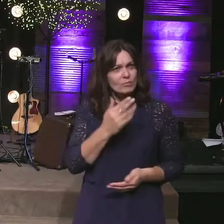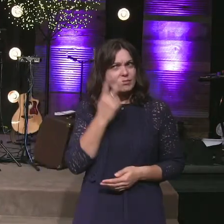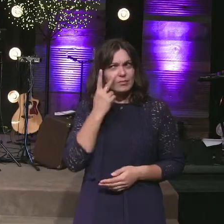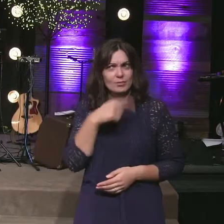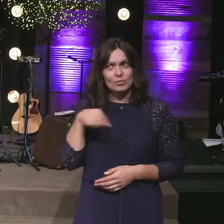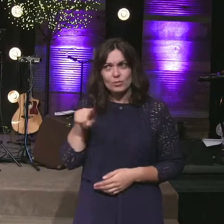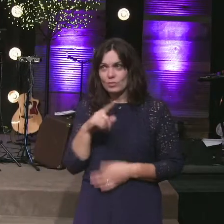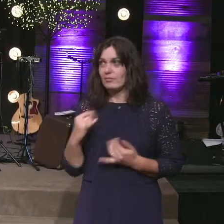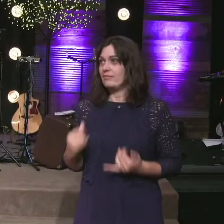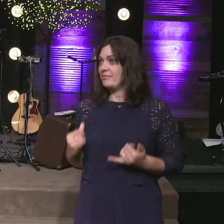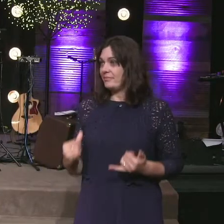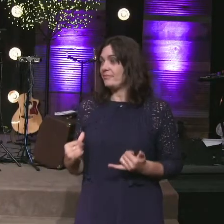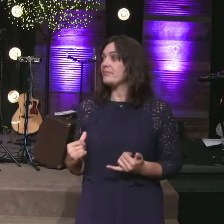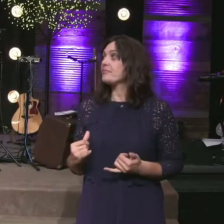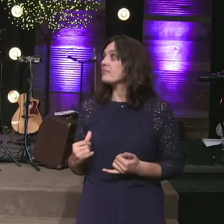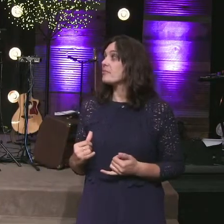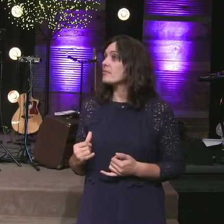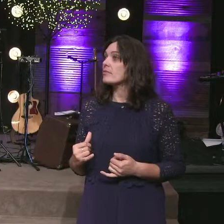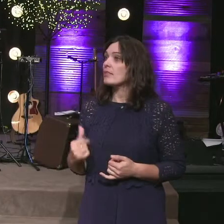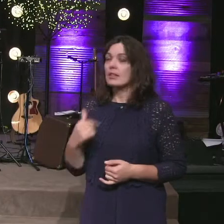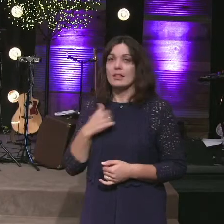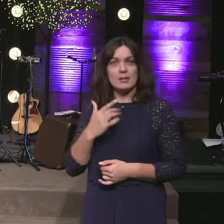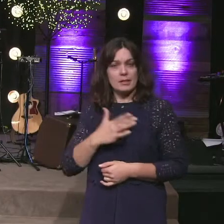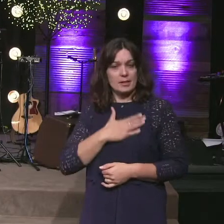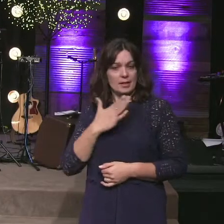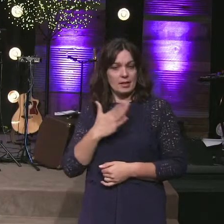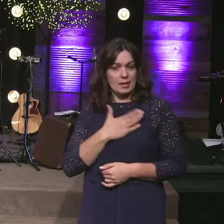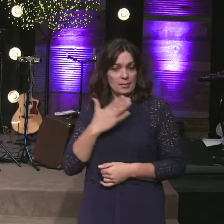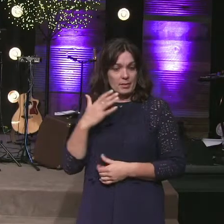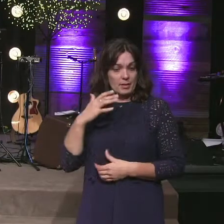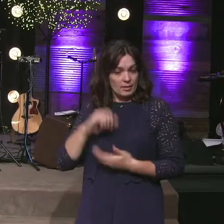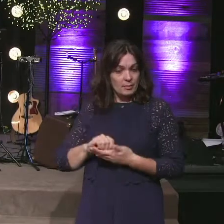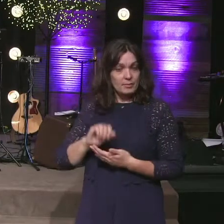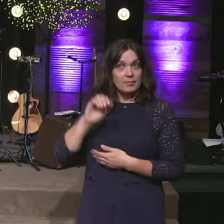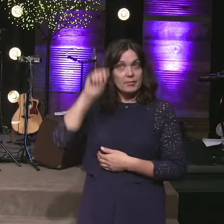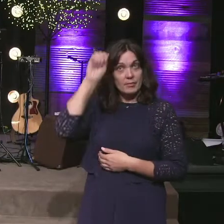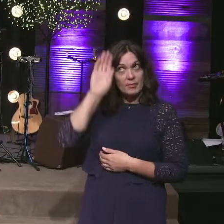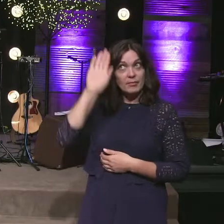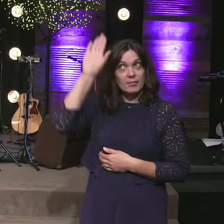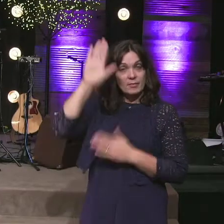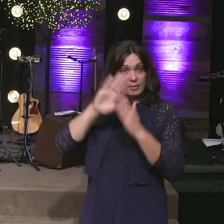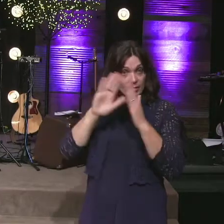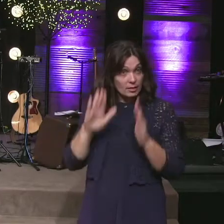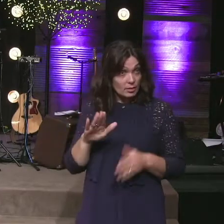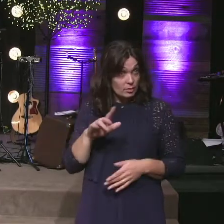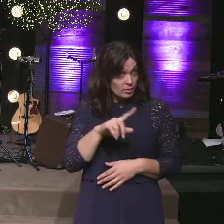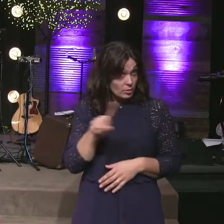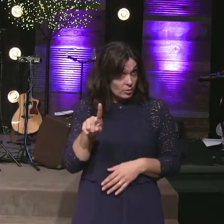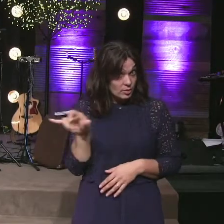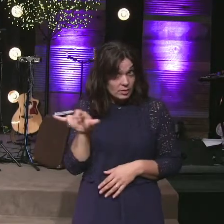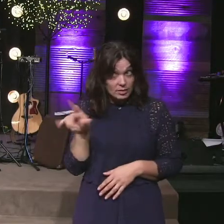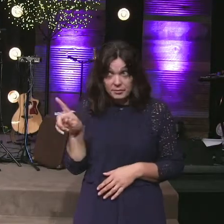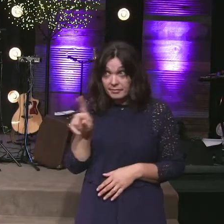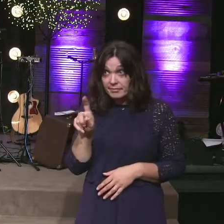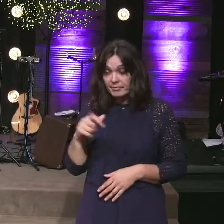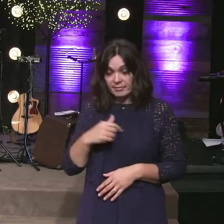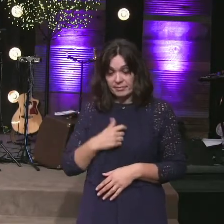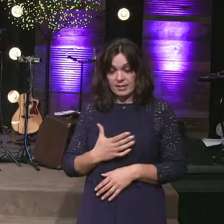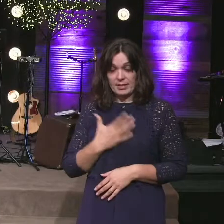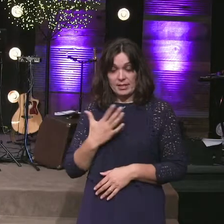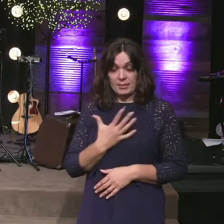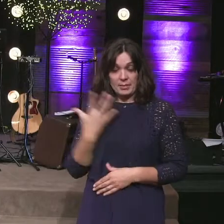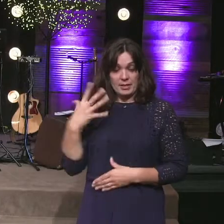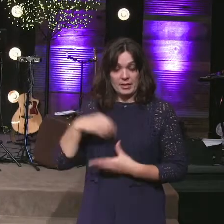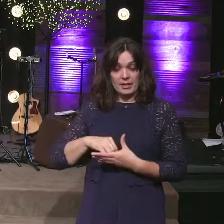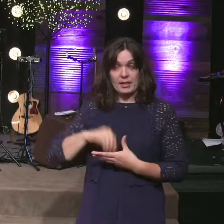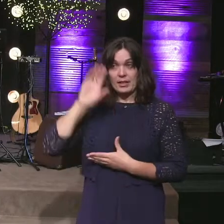today. I'm happy to be in God's house. Are you? I'm happy to be a part of the body of